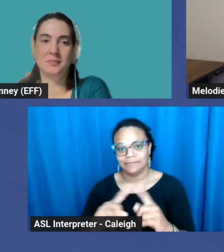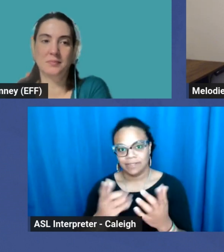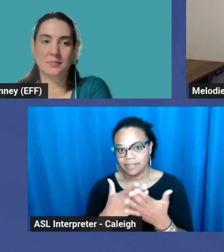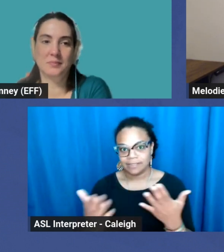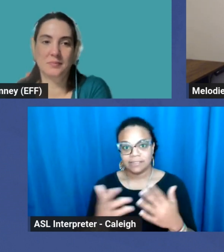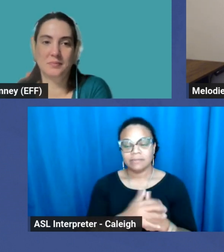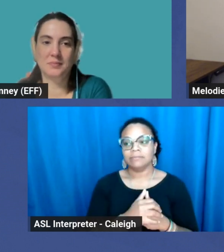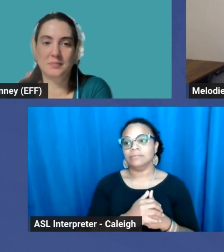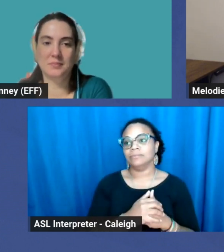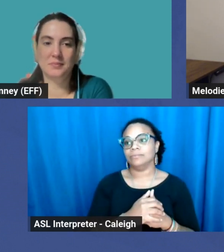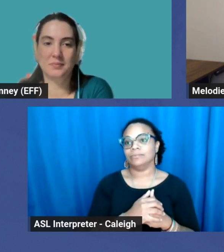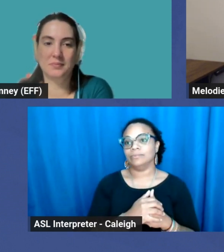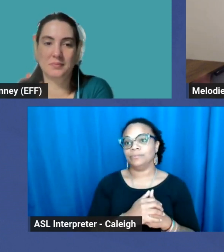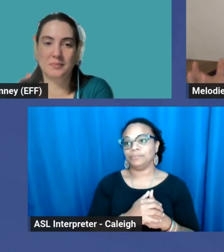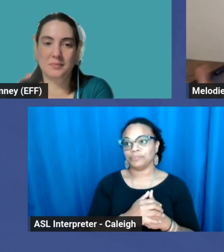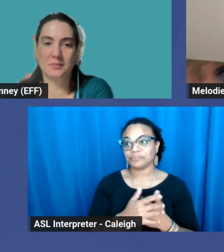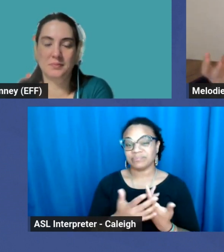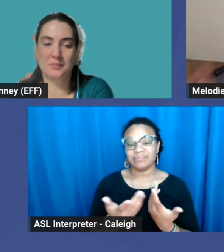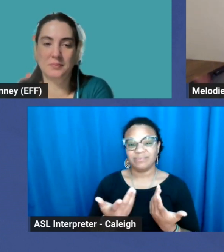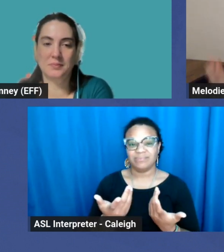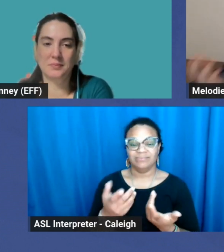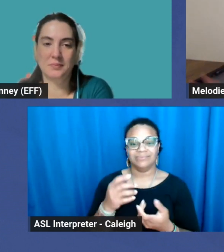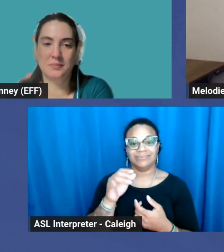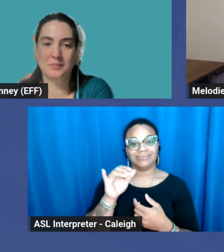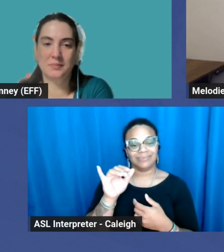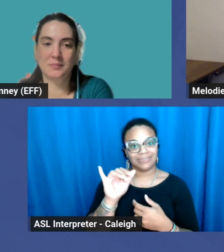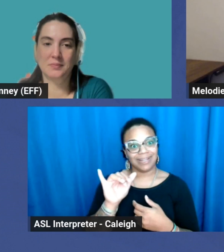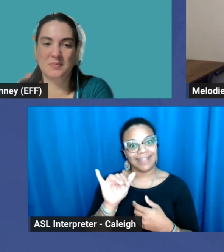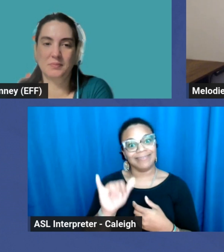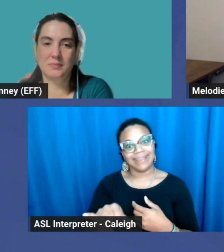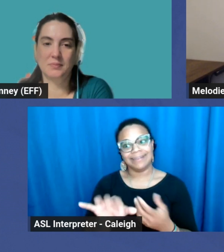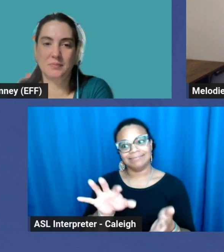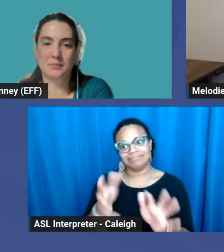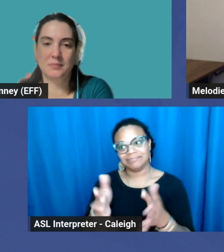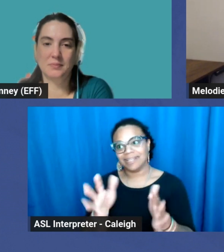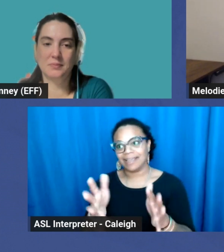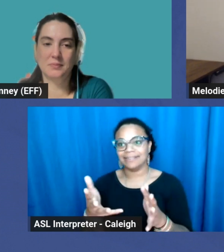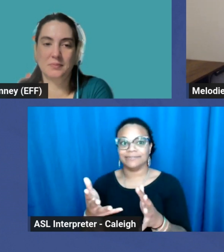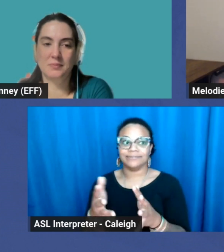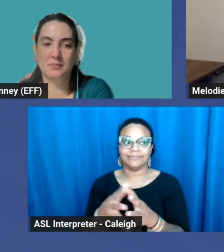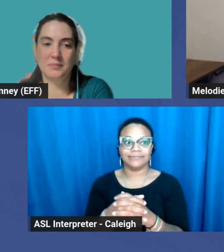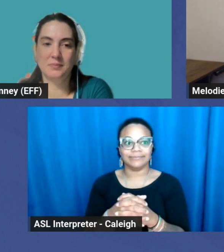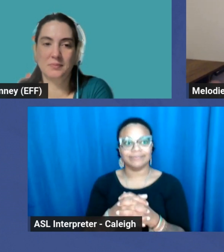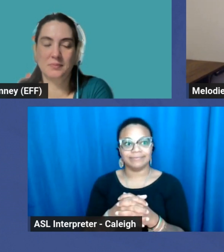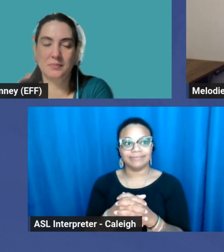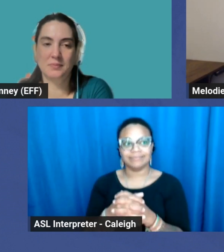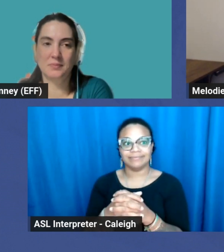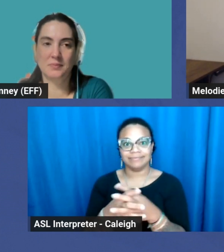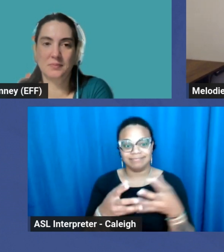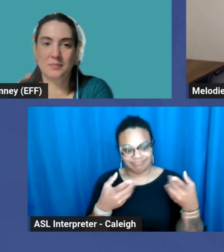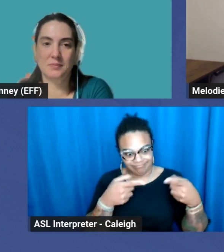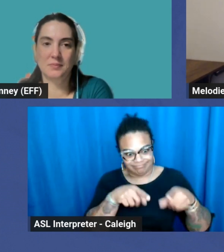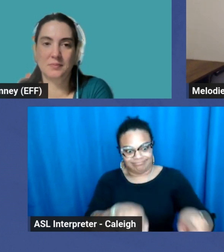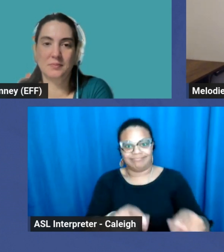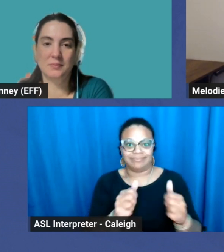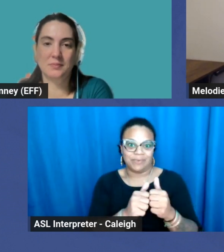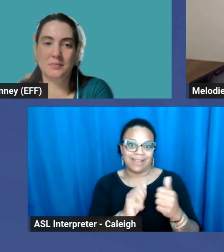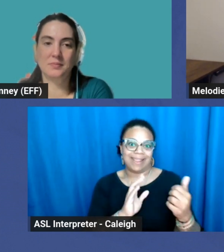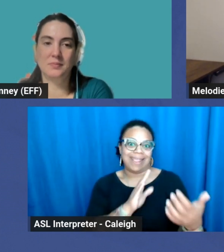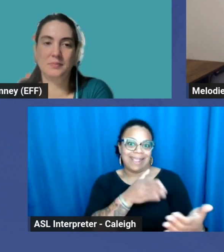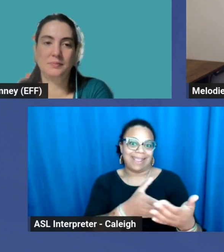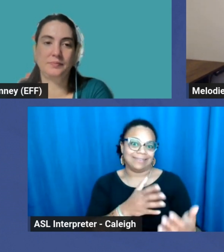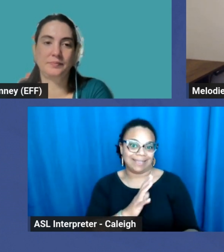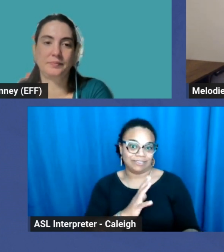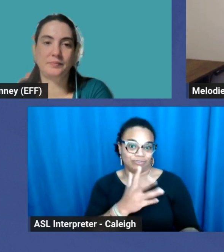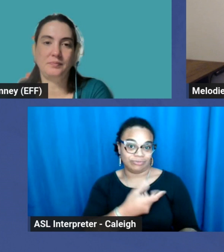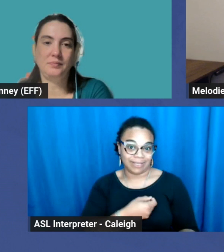And that very much echoes some of the anti-trans bills that we're seeing,